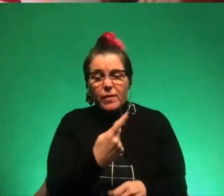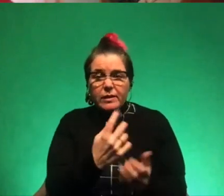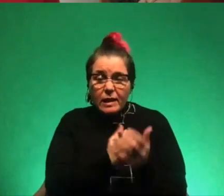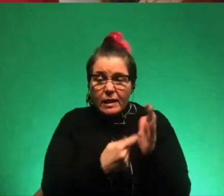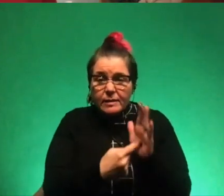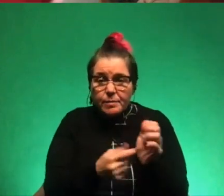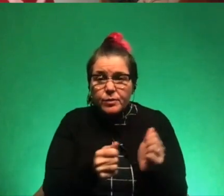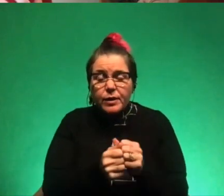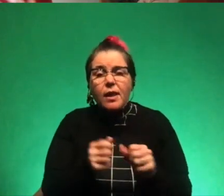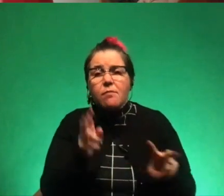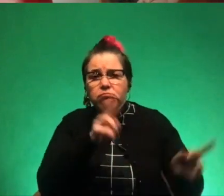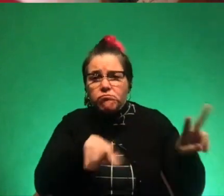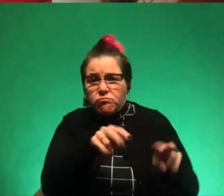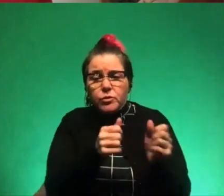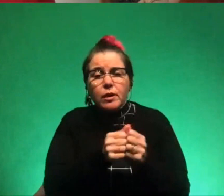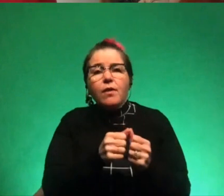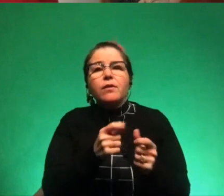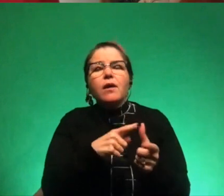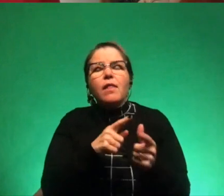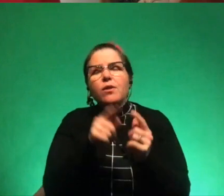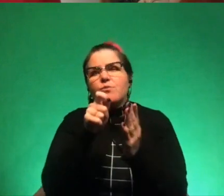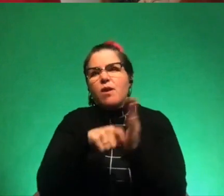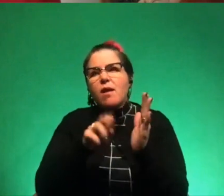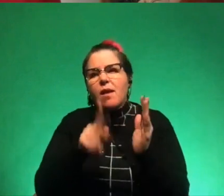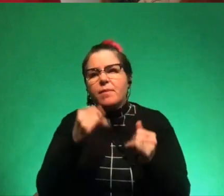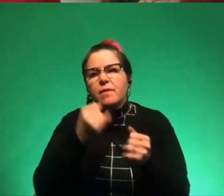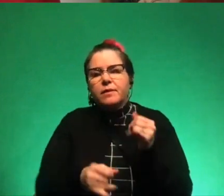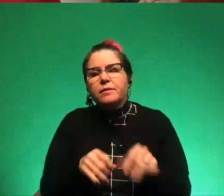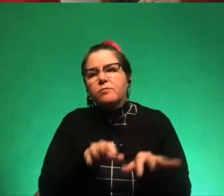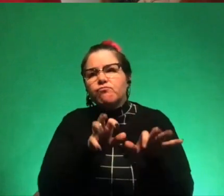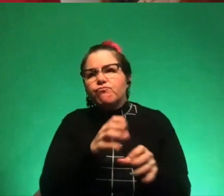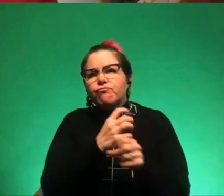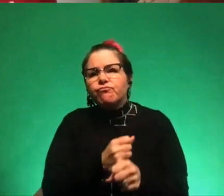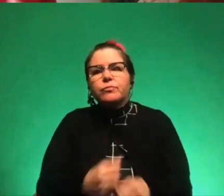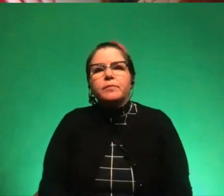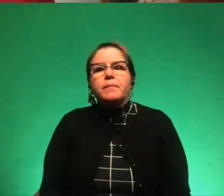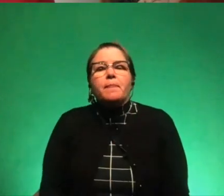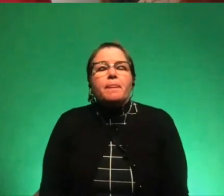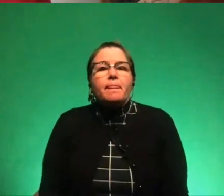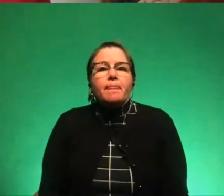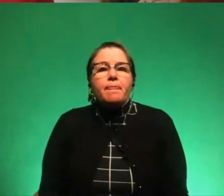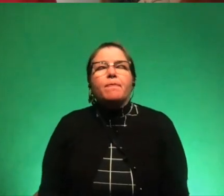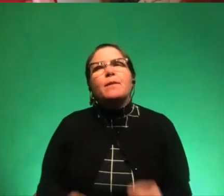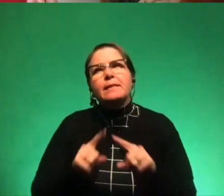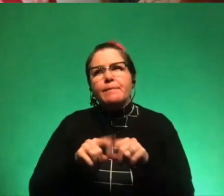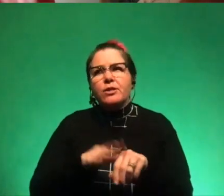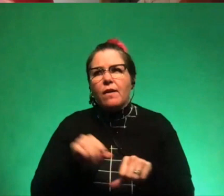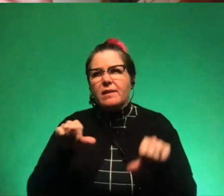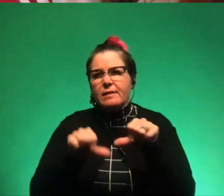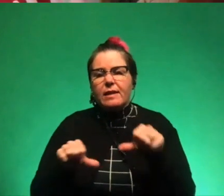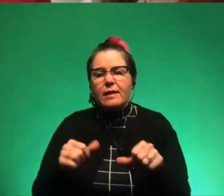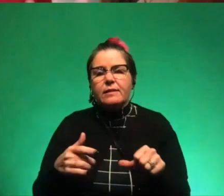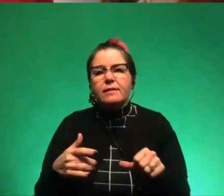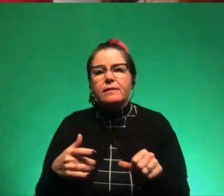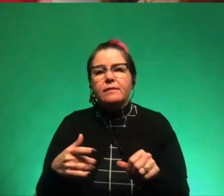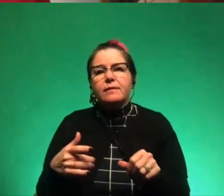together, we take observations together, and then kind of write it up at the end. Some depends on the science that you're doing. Sometimes you'll need a